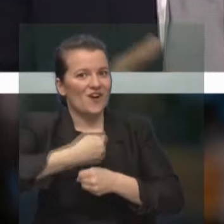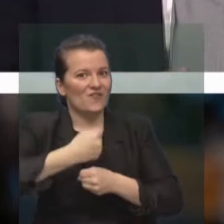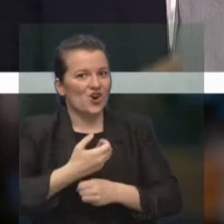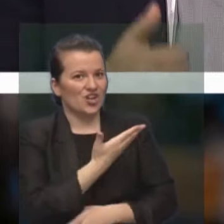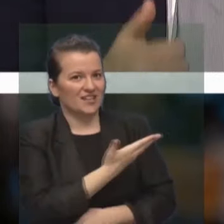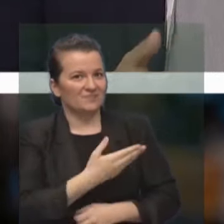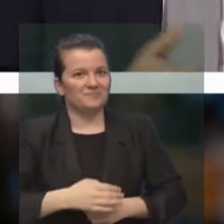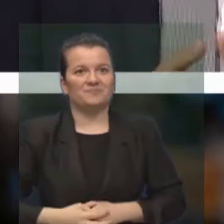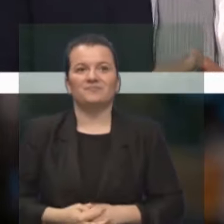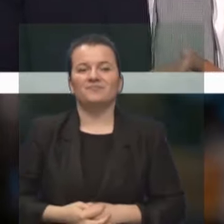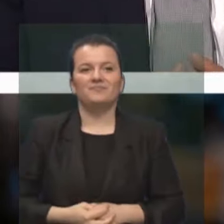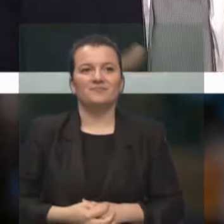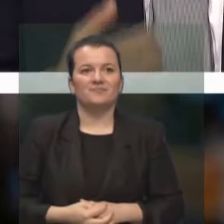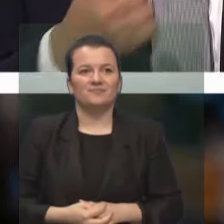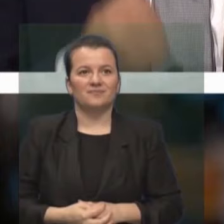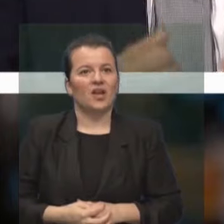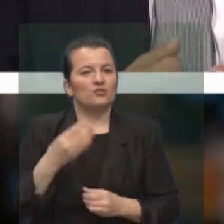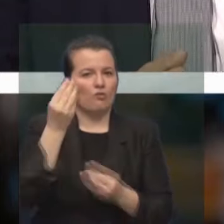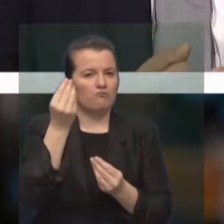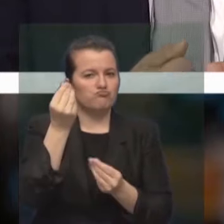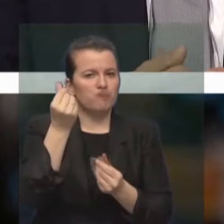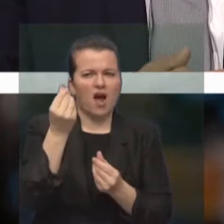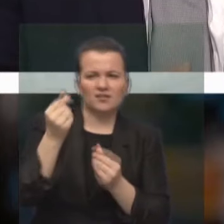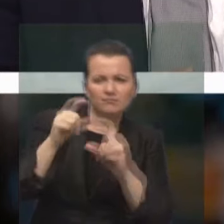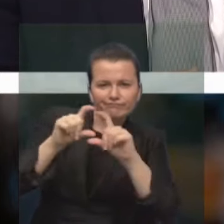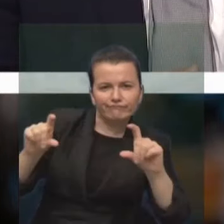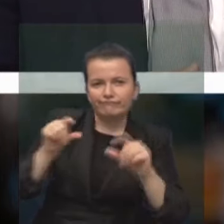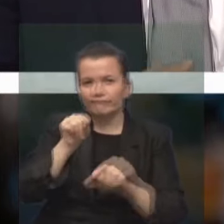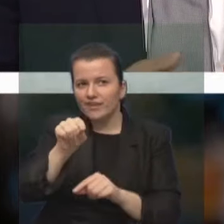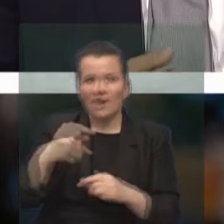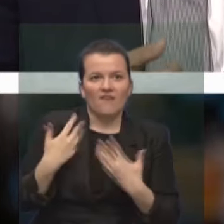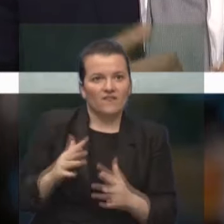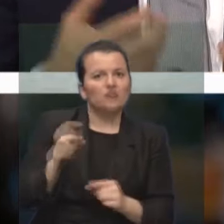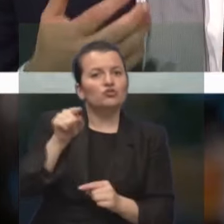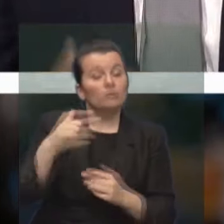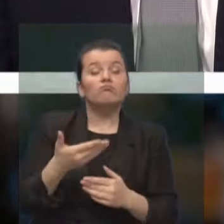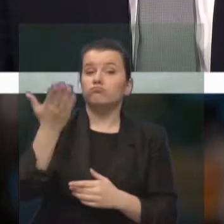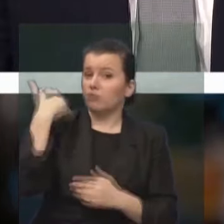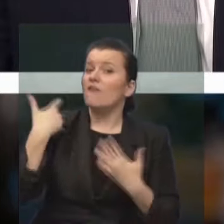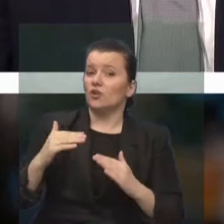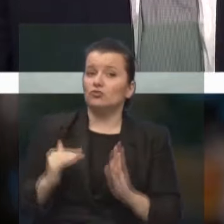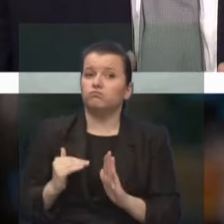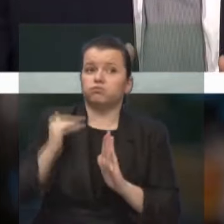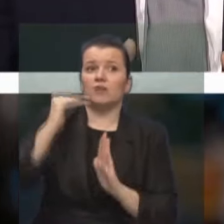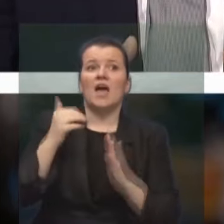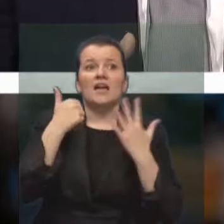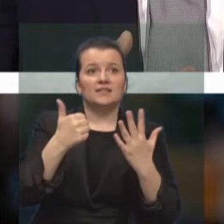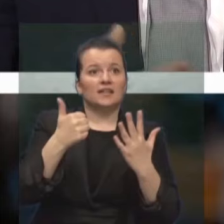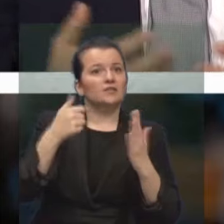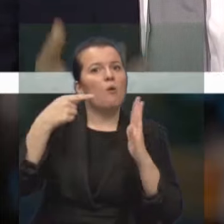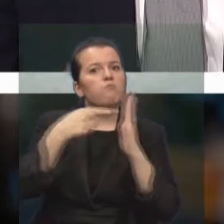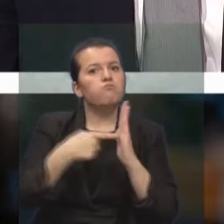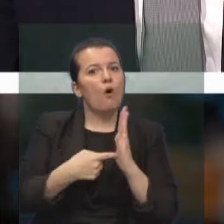indeed, in H2 2020, we already improved our price performance by more than 6 percentage points compared to